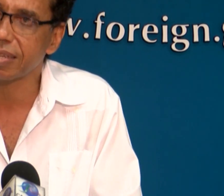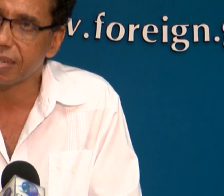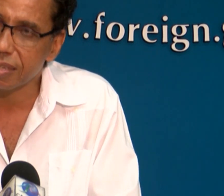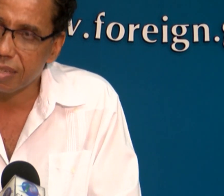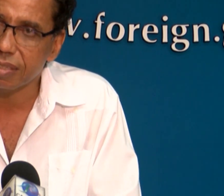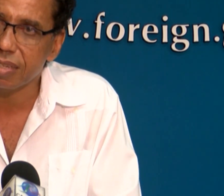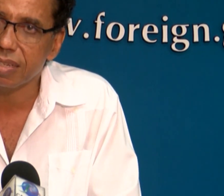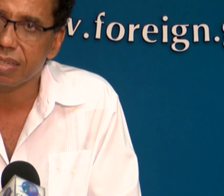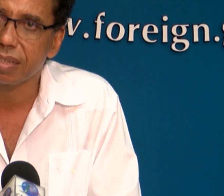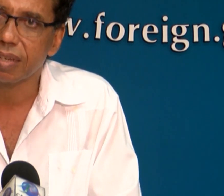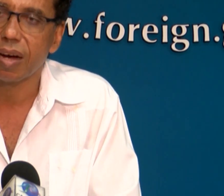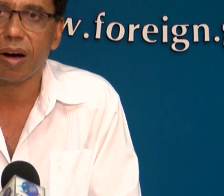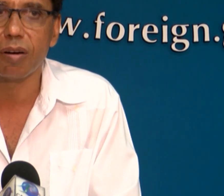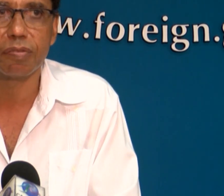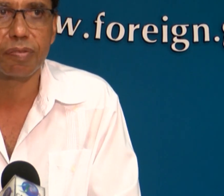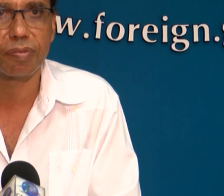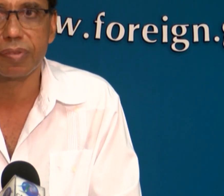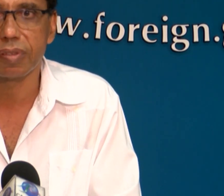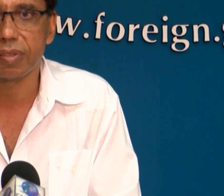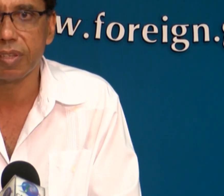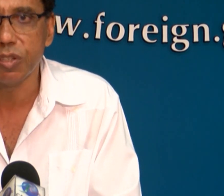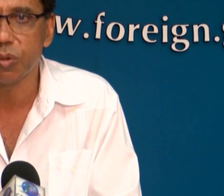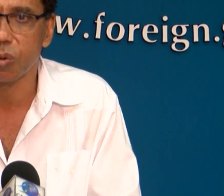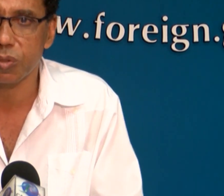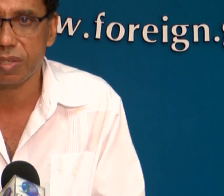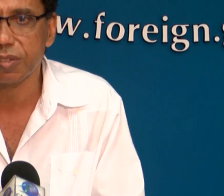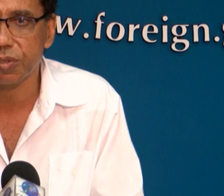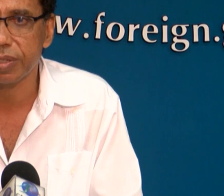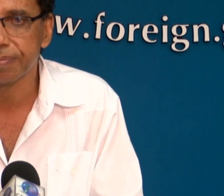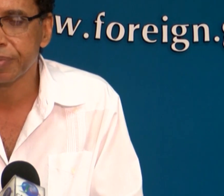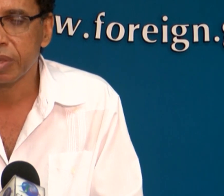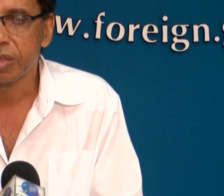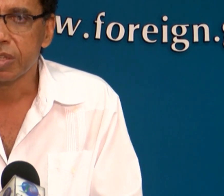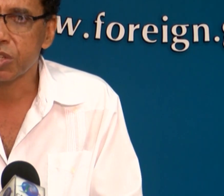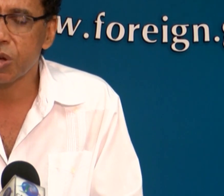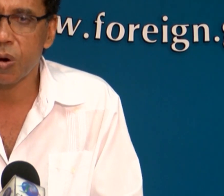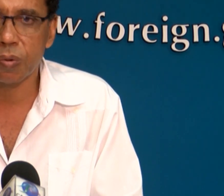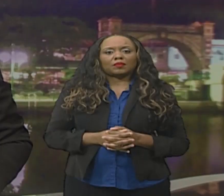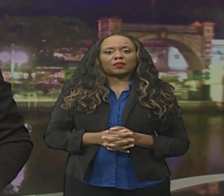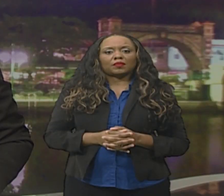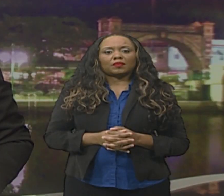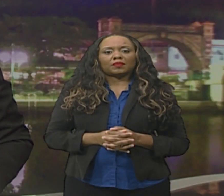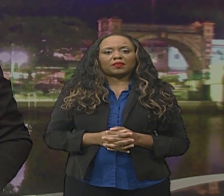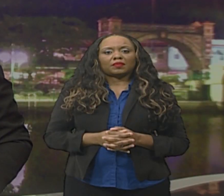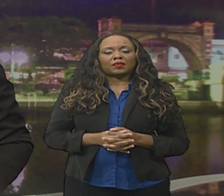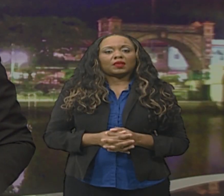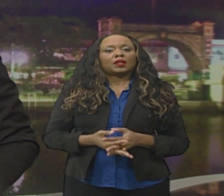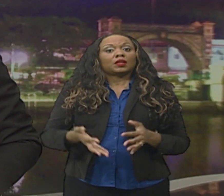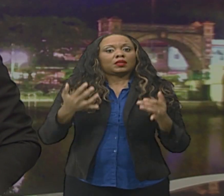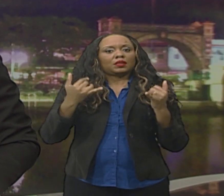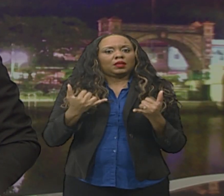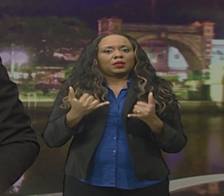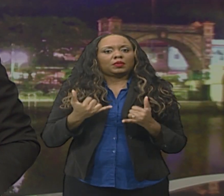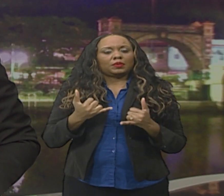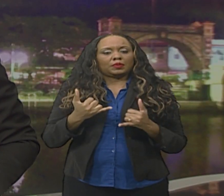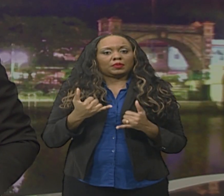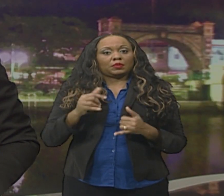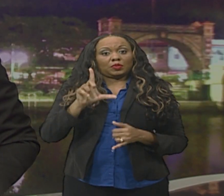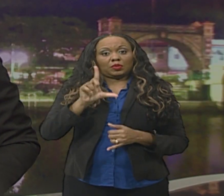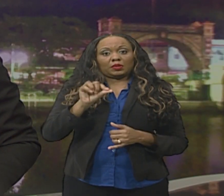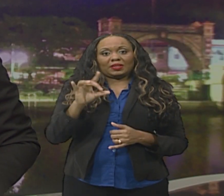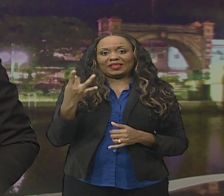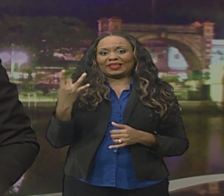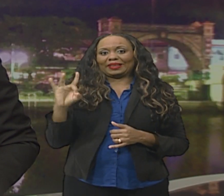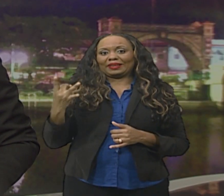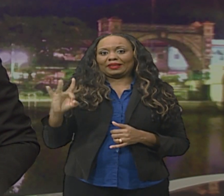as citizens of the new host country. In other news, even though the 2018